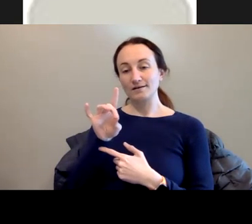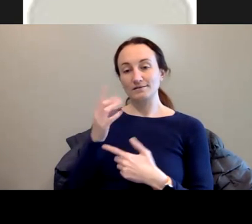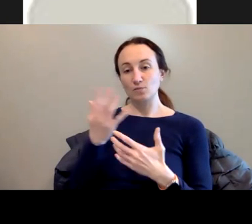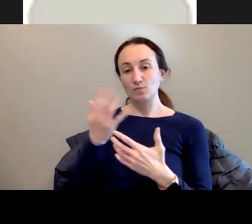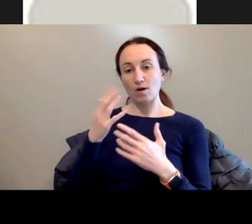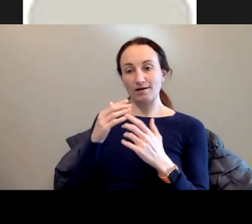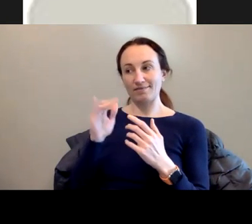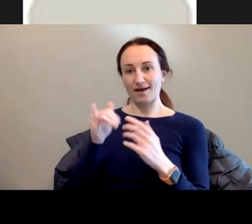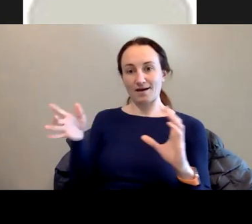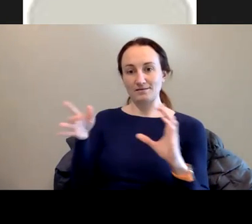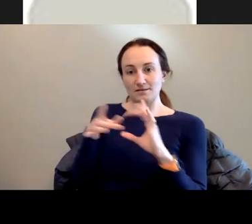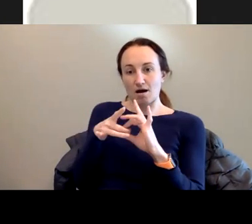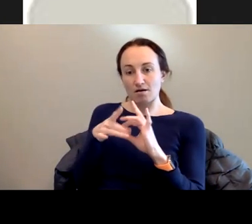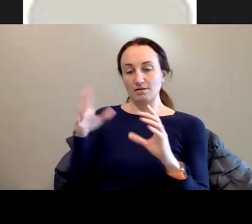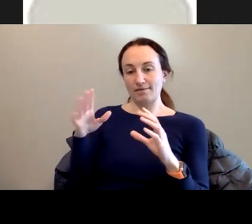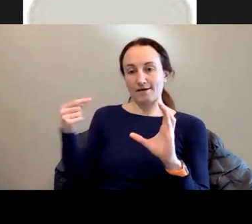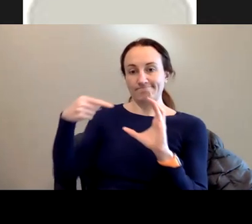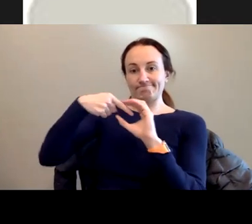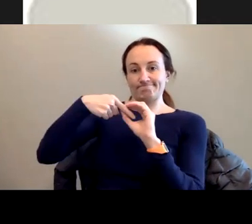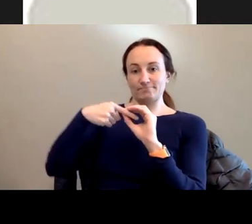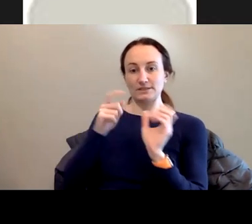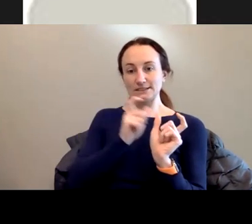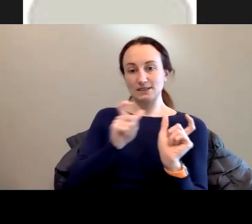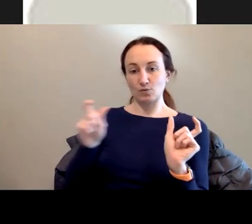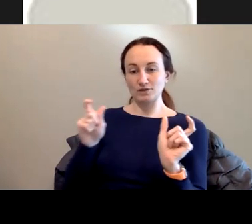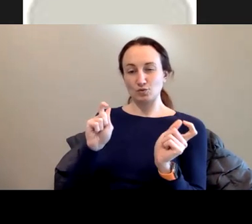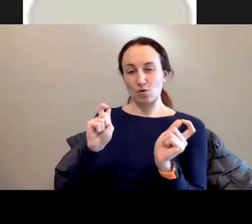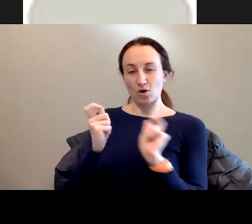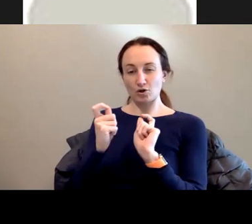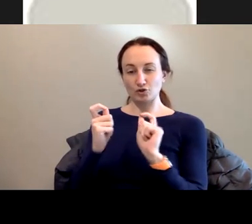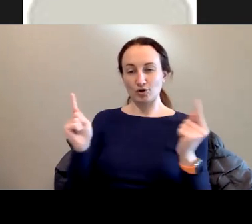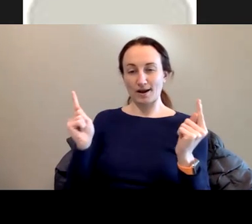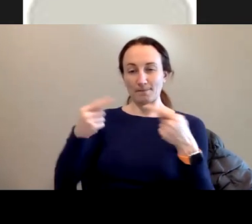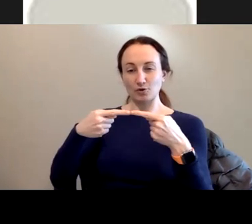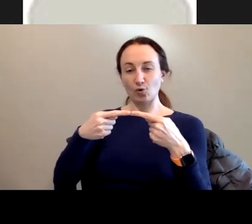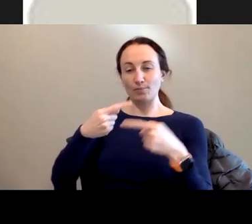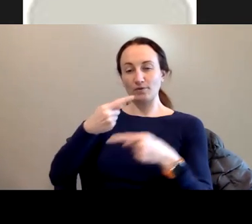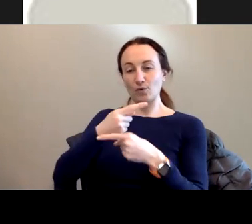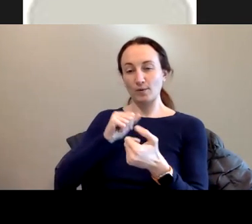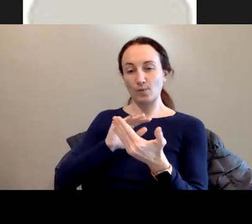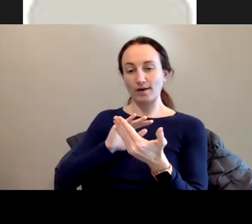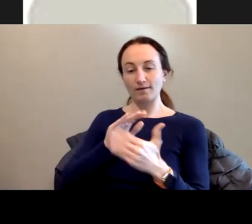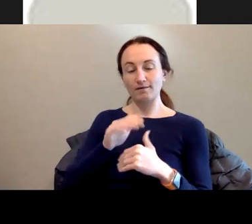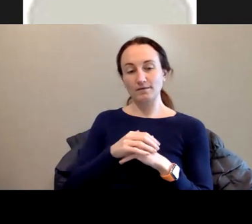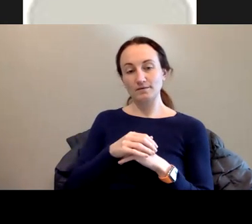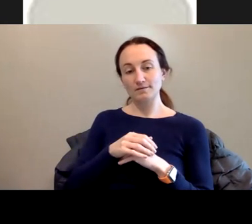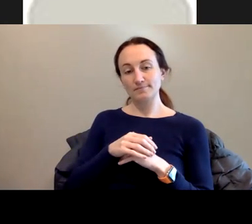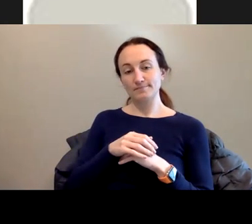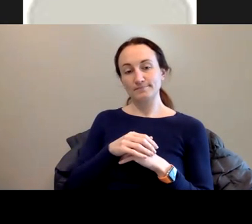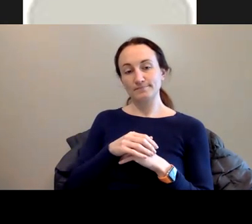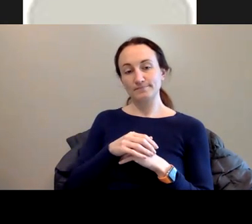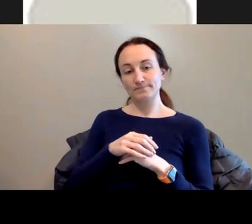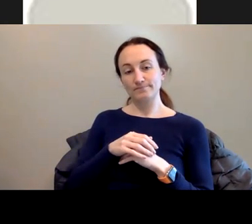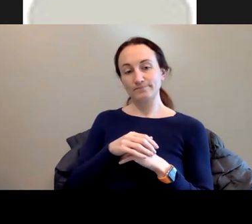the CDR sequence to the right onto that epitope in a correct way. So here we